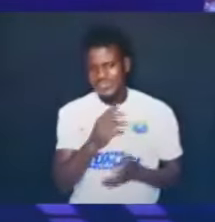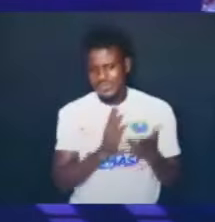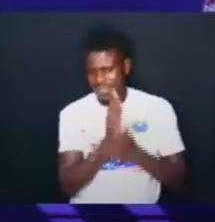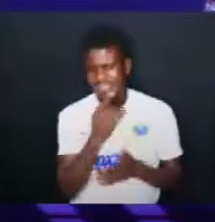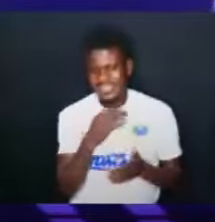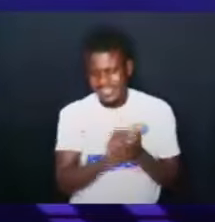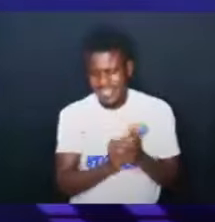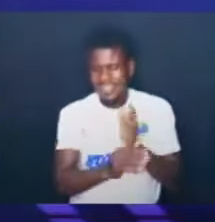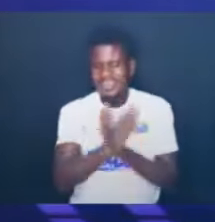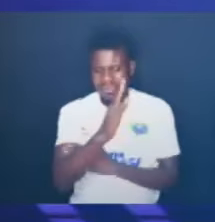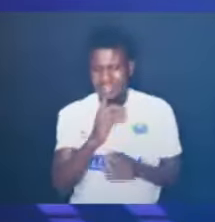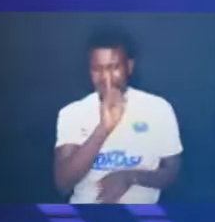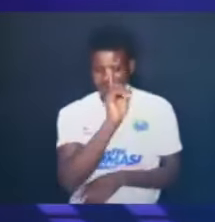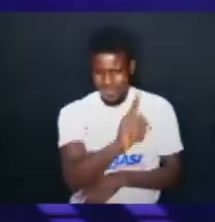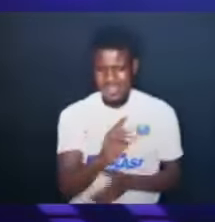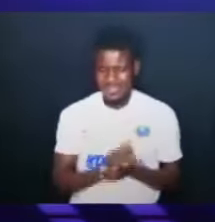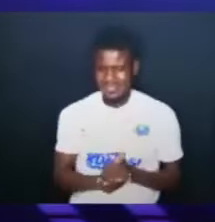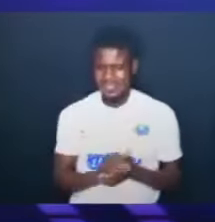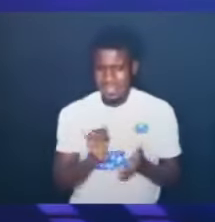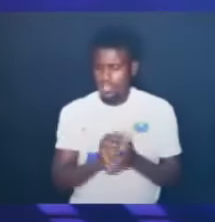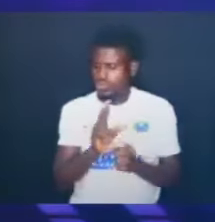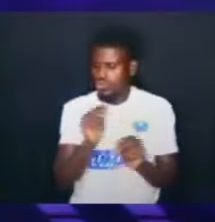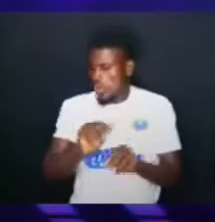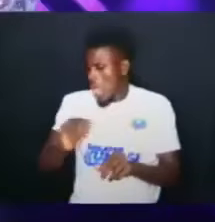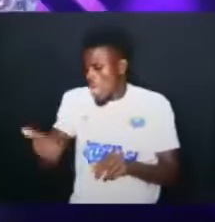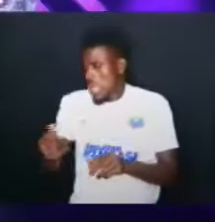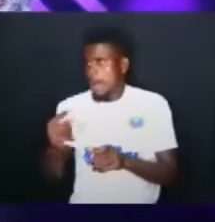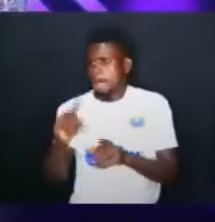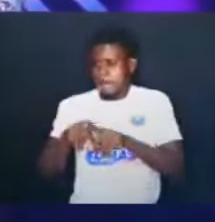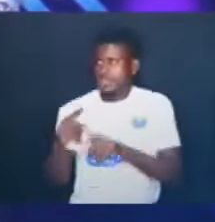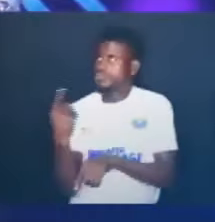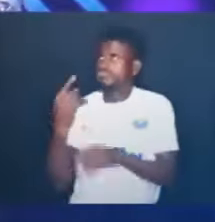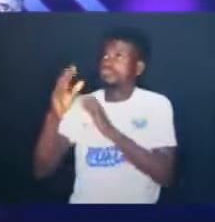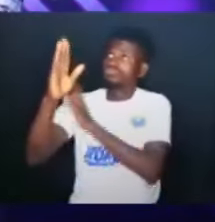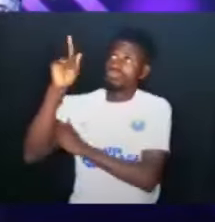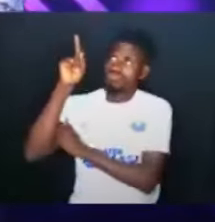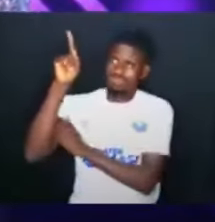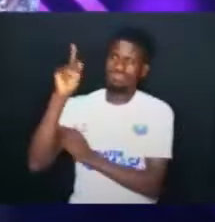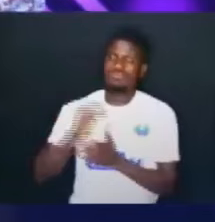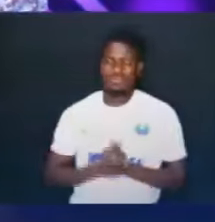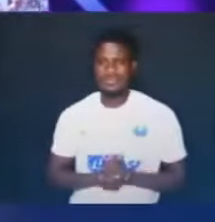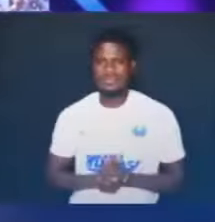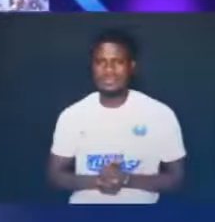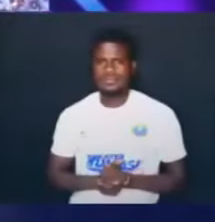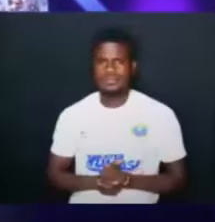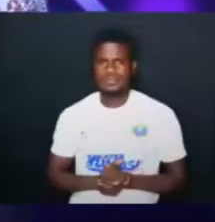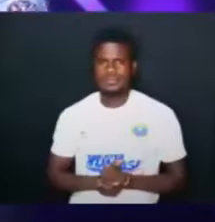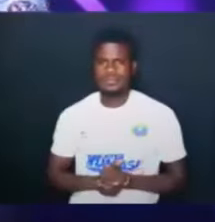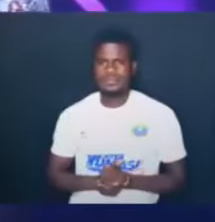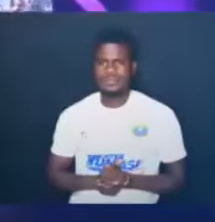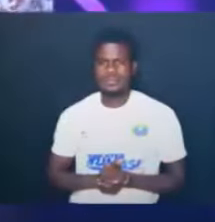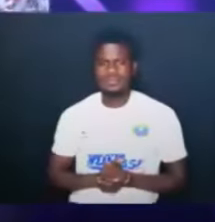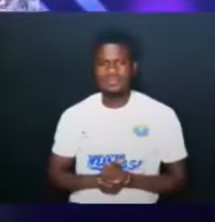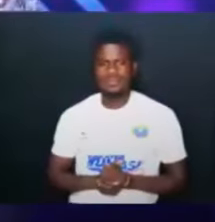one and there is no other but him. No trefo no se no se. We are trefo. What can occur say